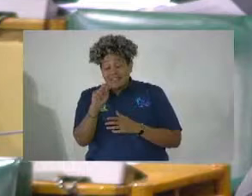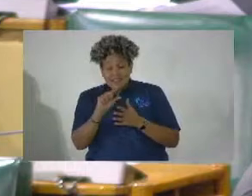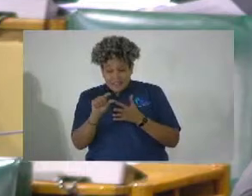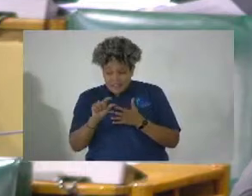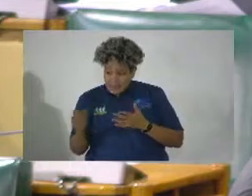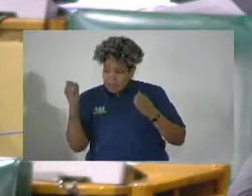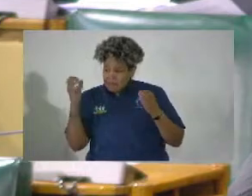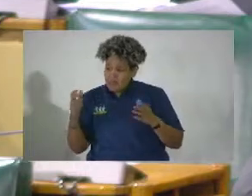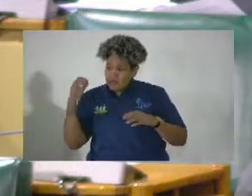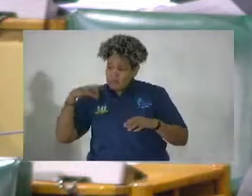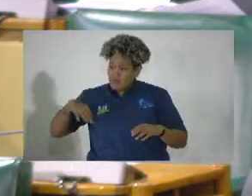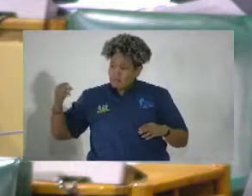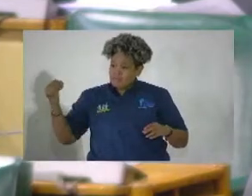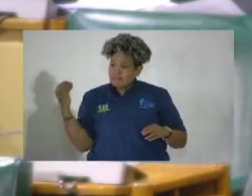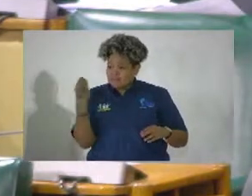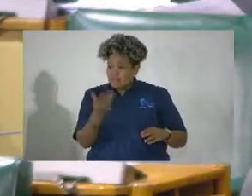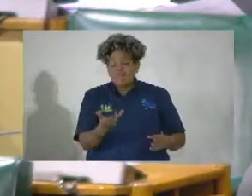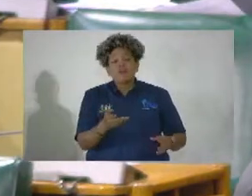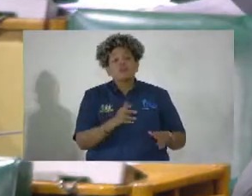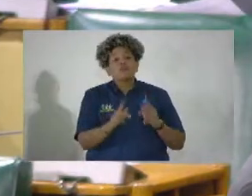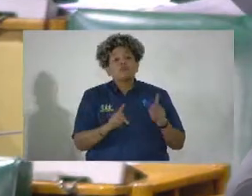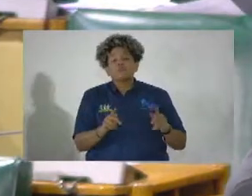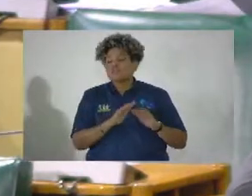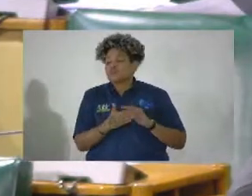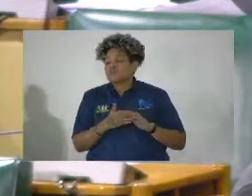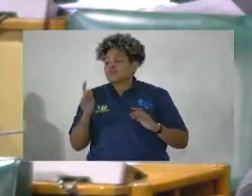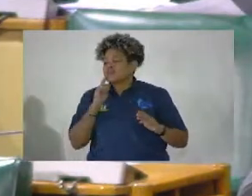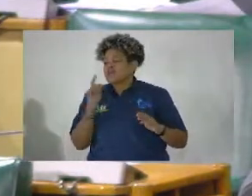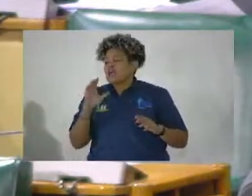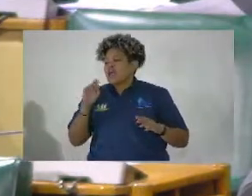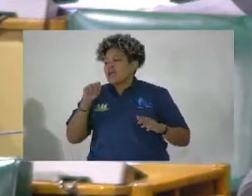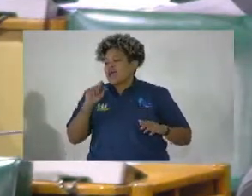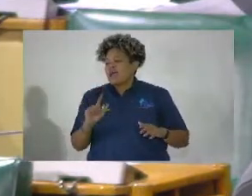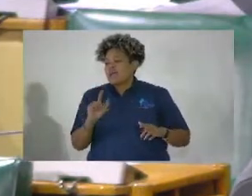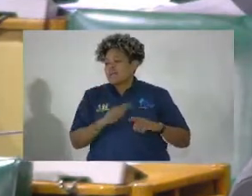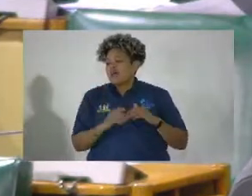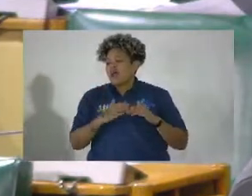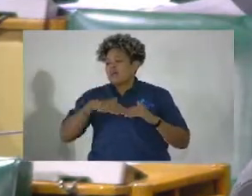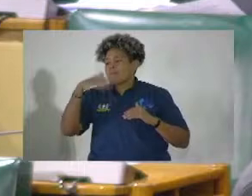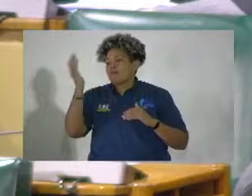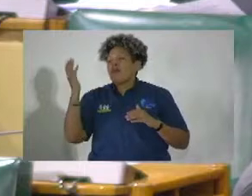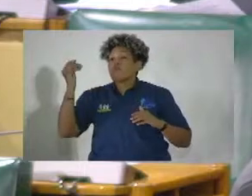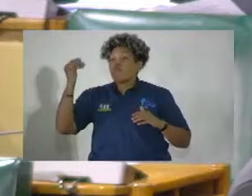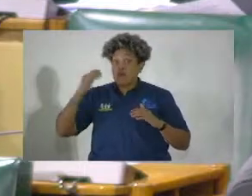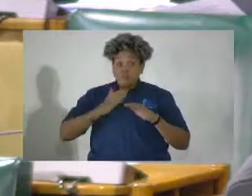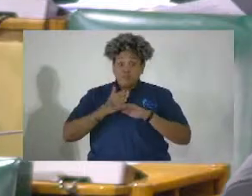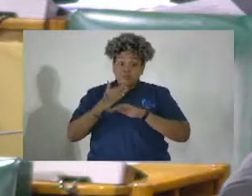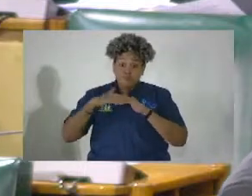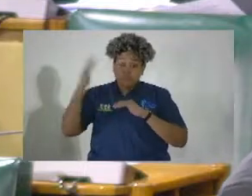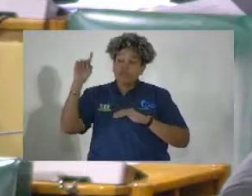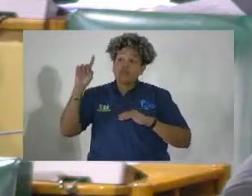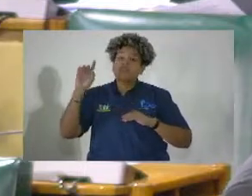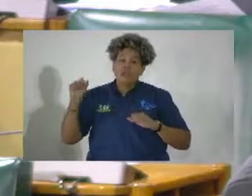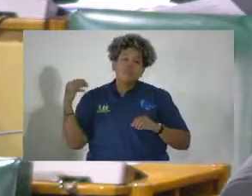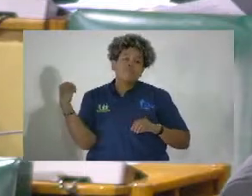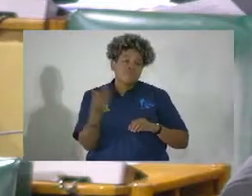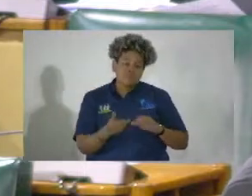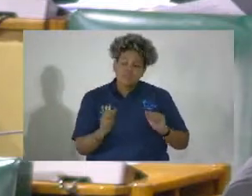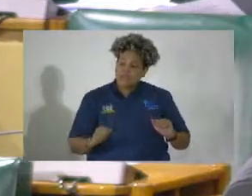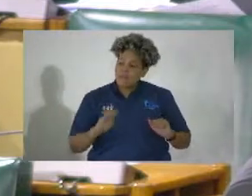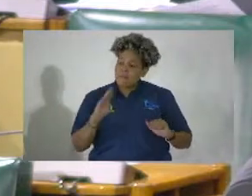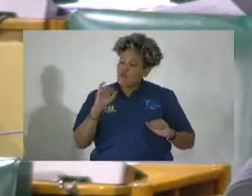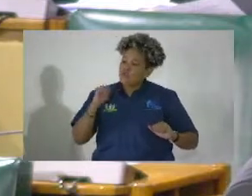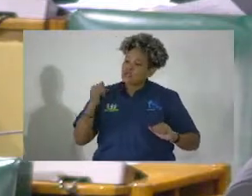make to the people of Jamaica as long as their capital is above a certain threshold. And based on